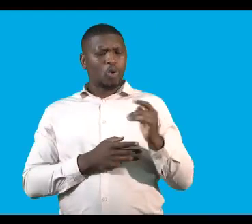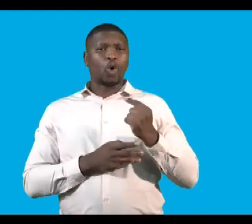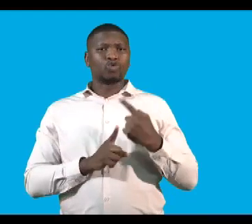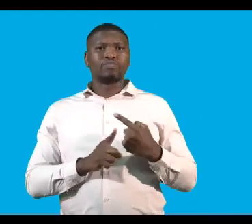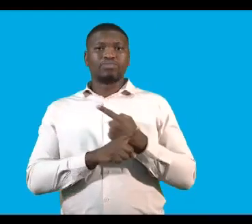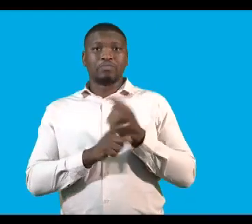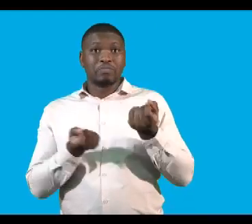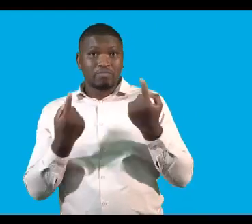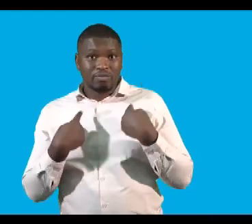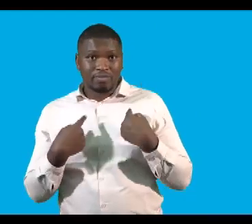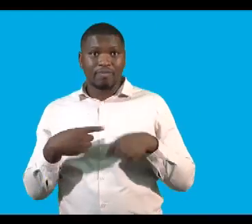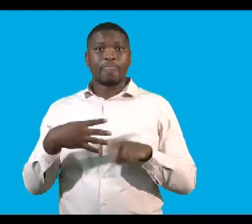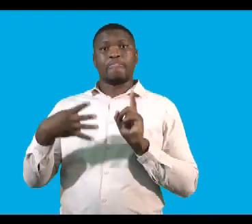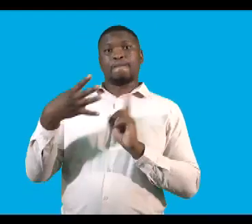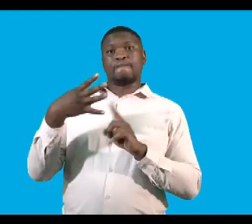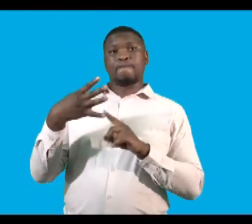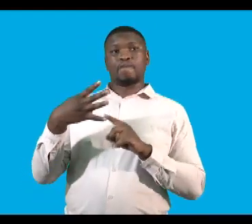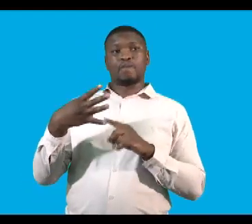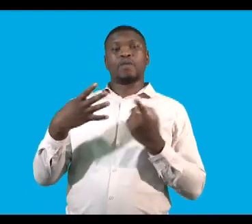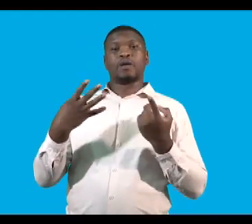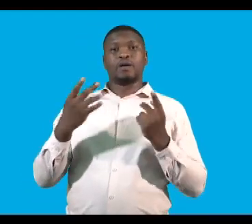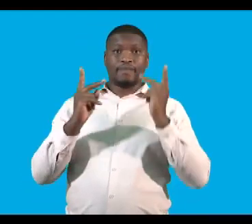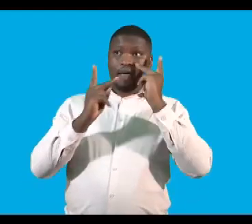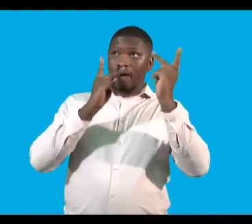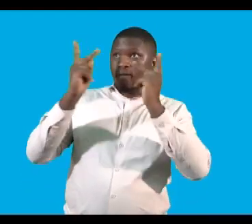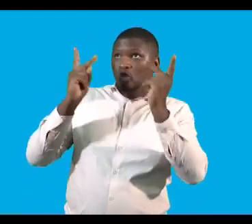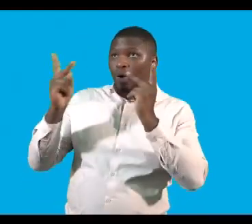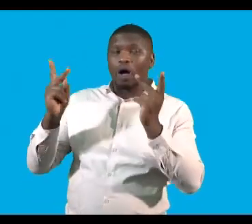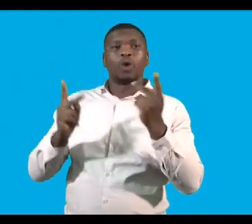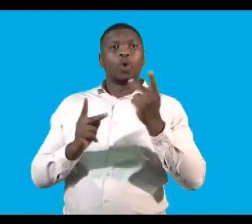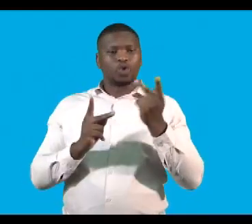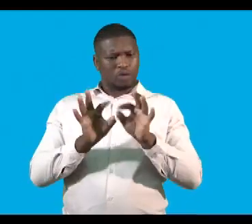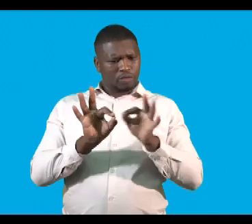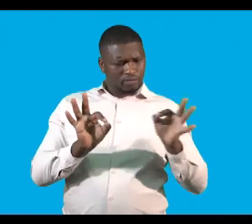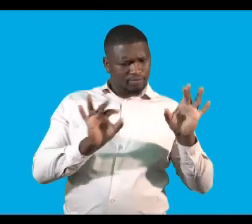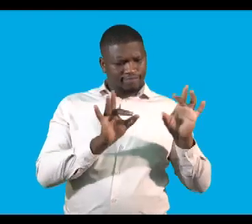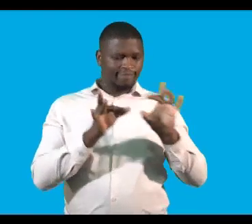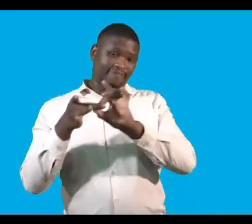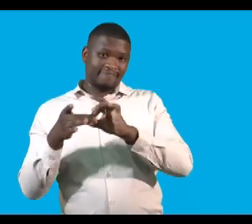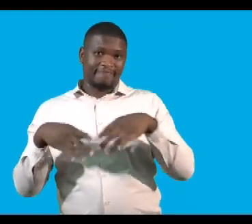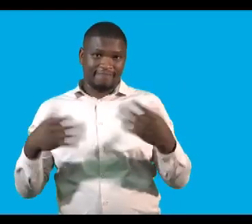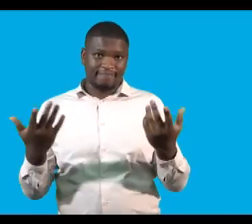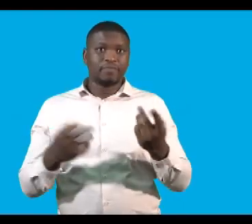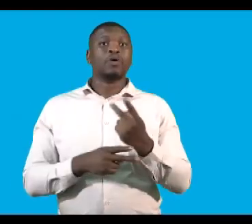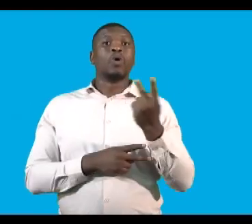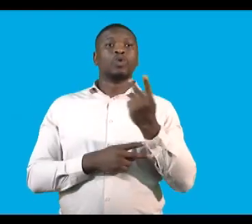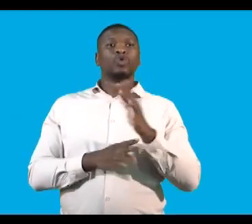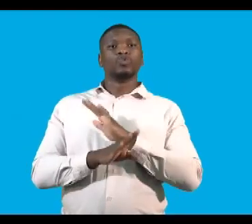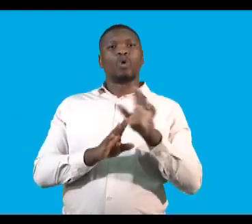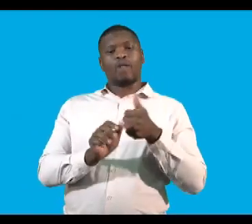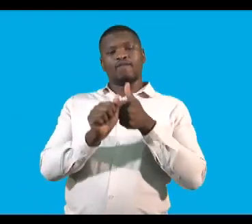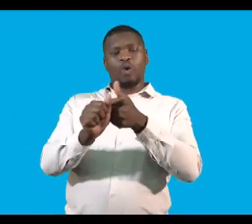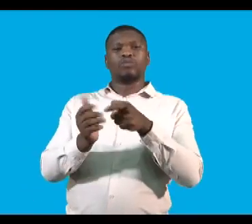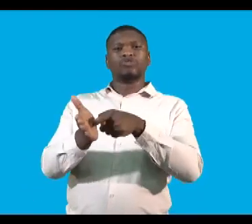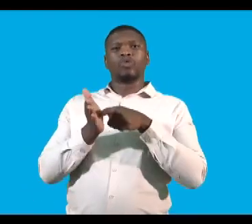and sarcasm, and also a lack of vocabulary, not linking visual and verbal elements to the message, and not